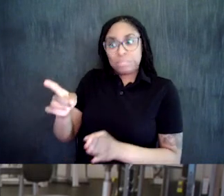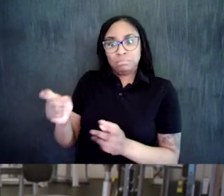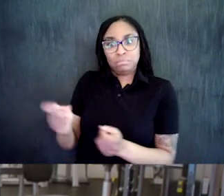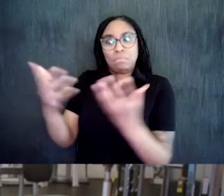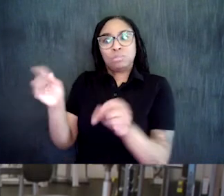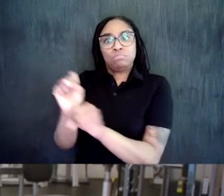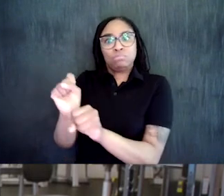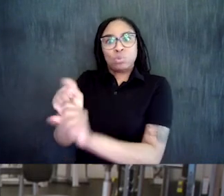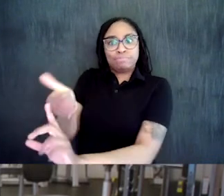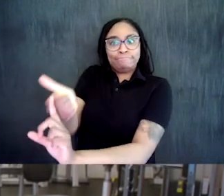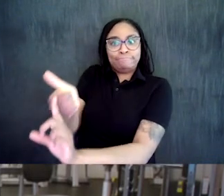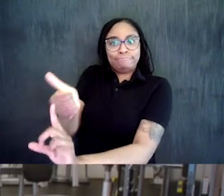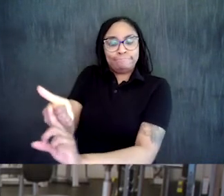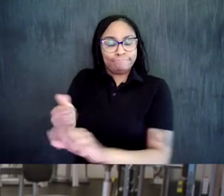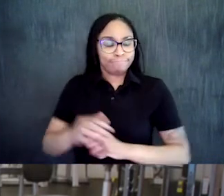And last one.